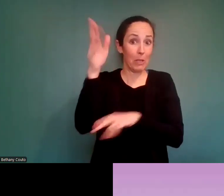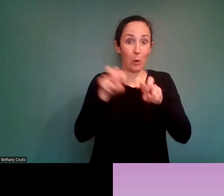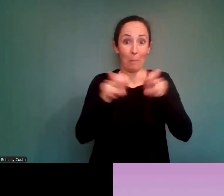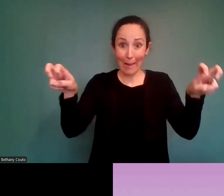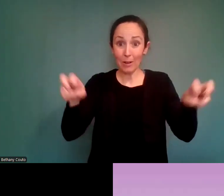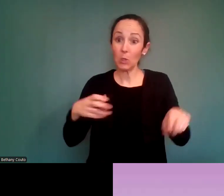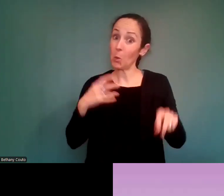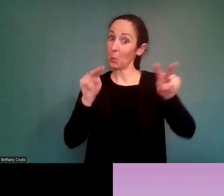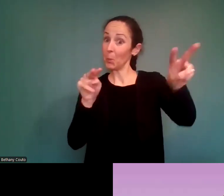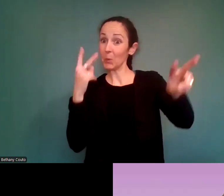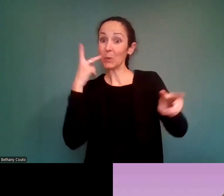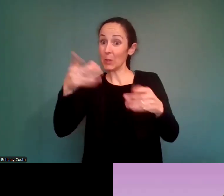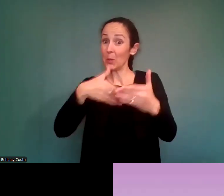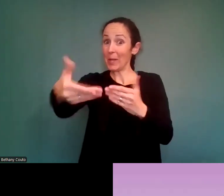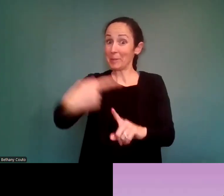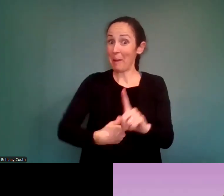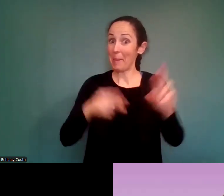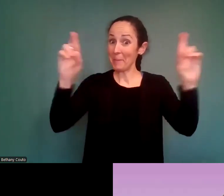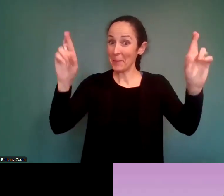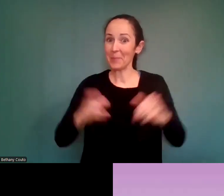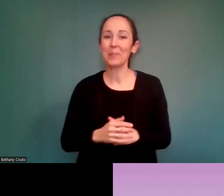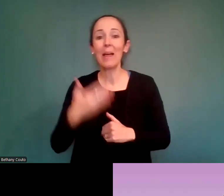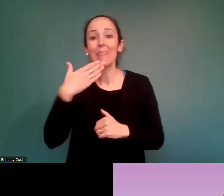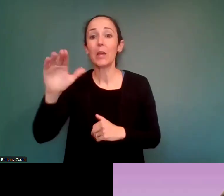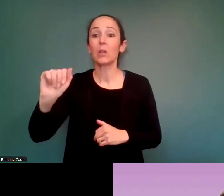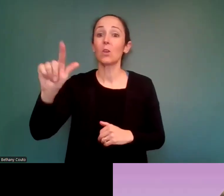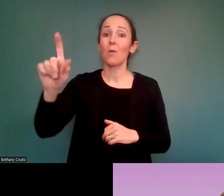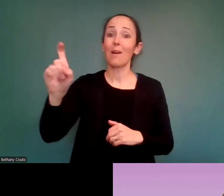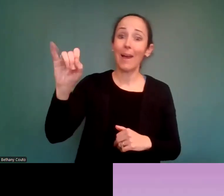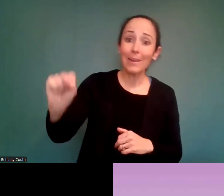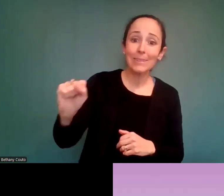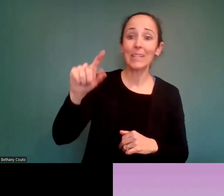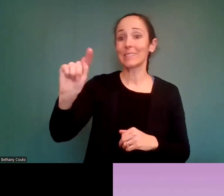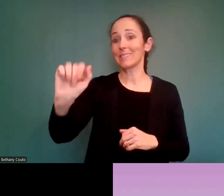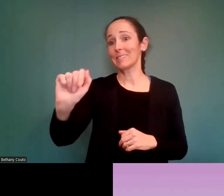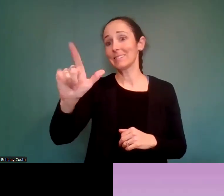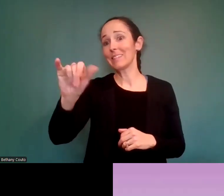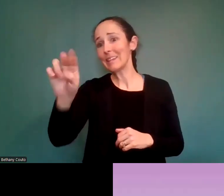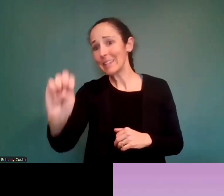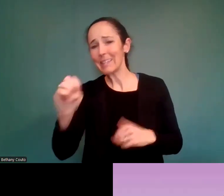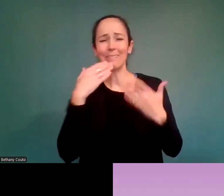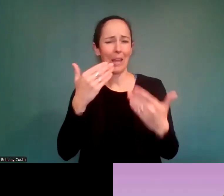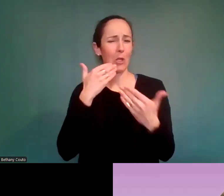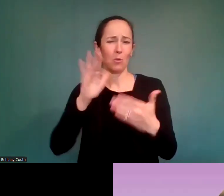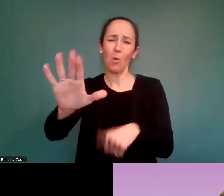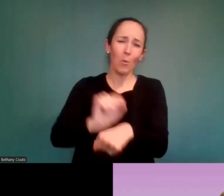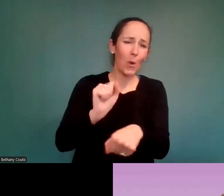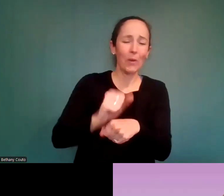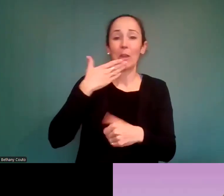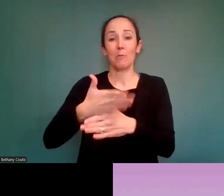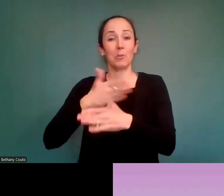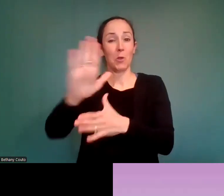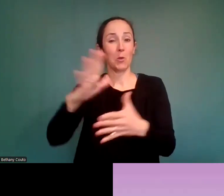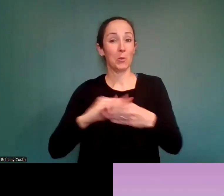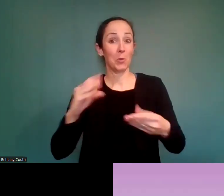back here again soon. Thank you, Alexis. Thank you, Talene. Thank you, Georgia. Thank you for the work you're doing and the stories you shared today too. Thank you all. Have a wonderful day.